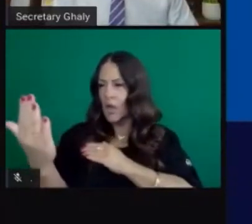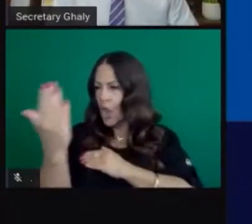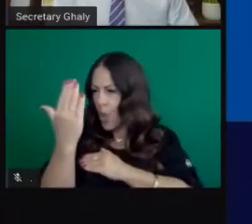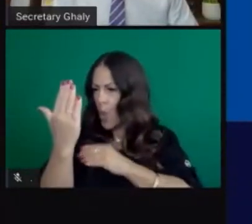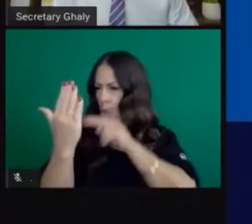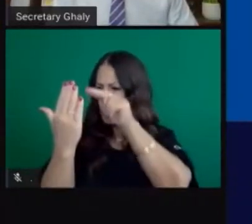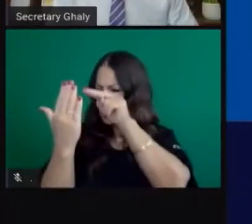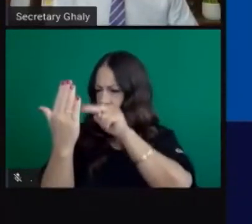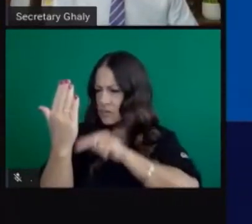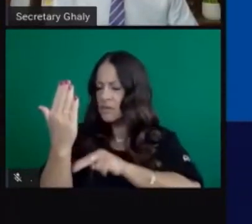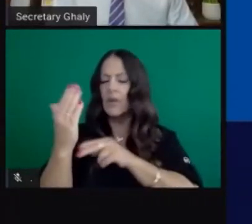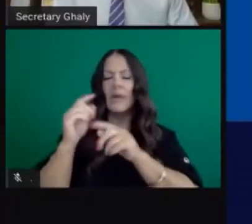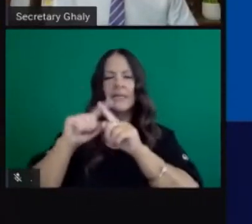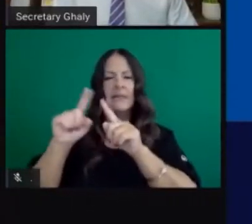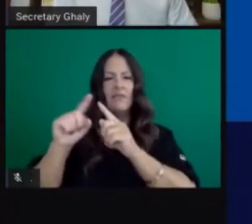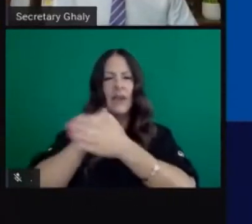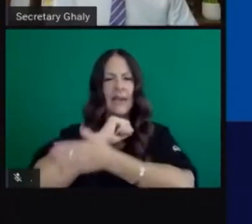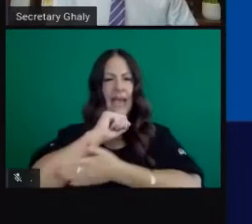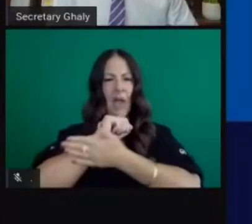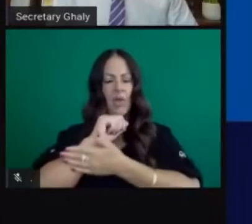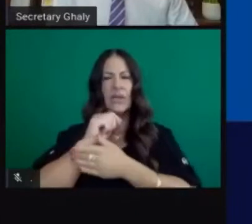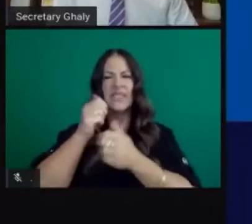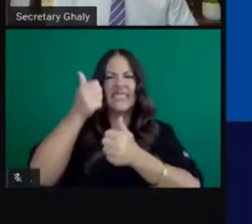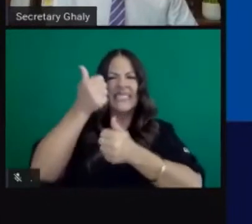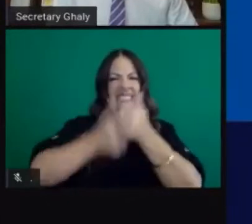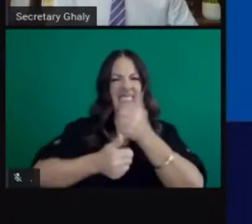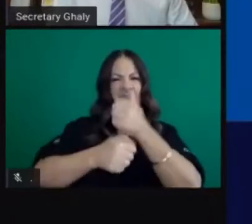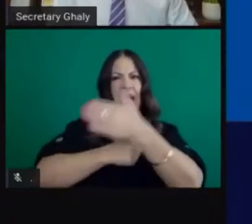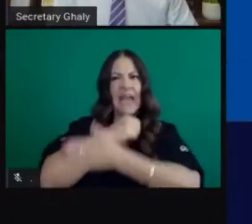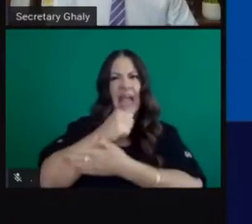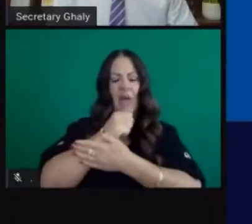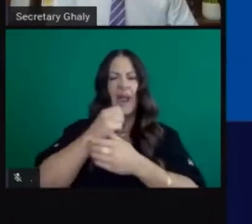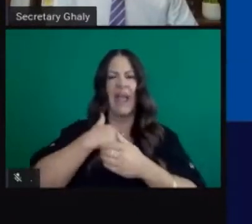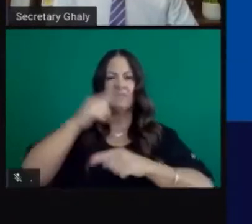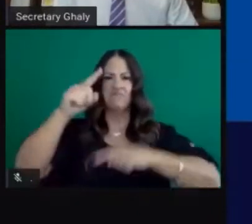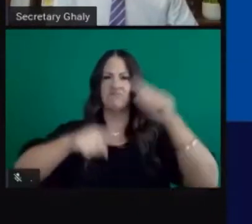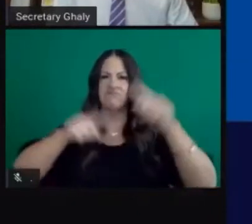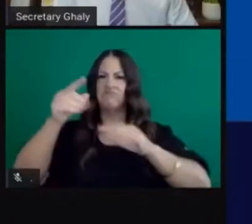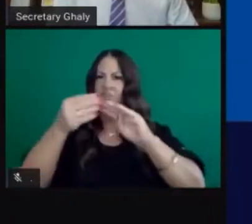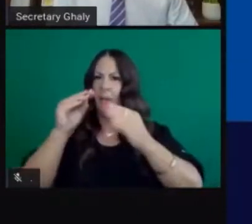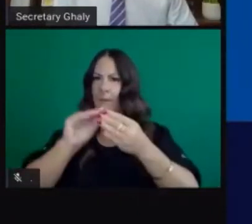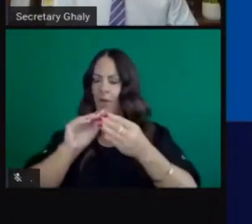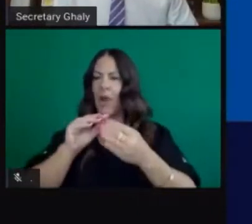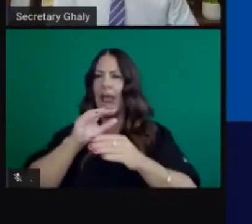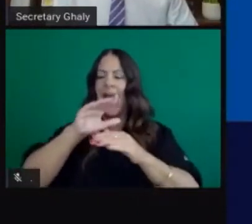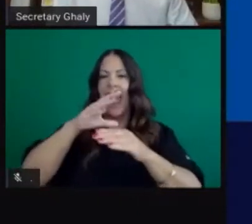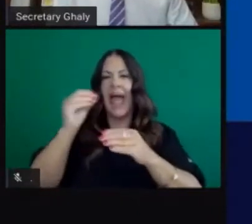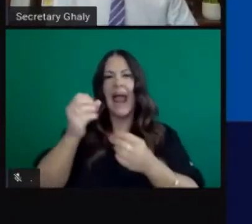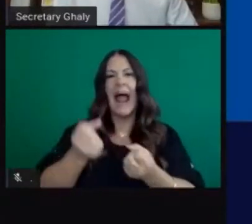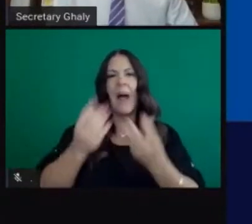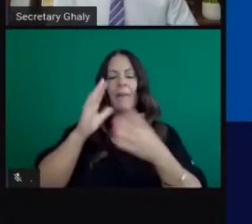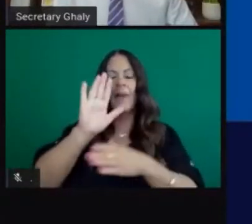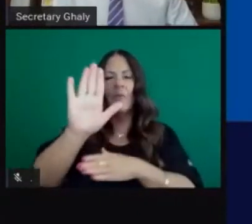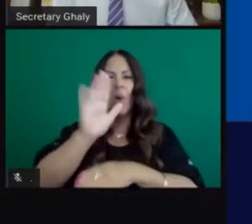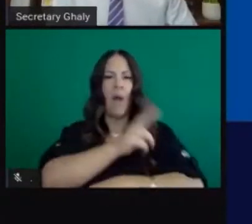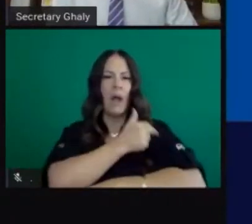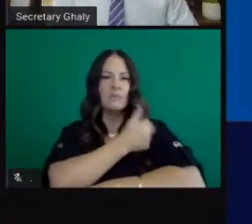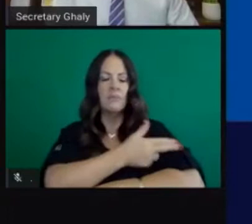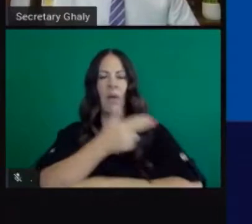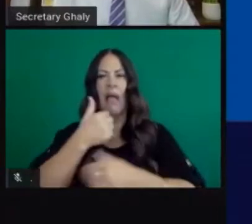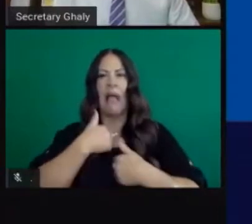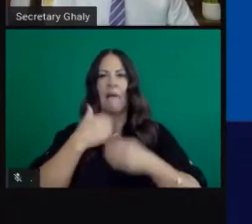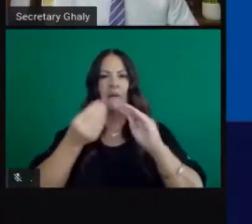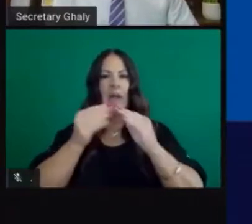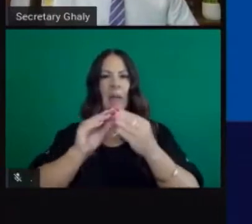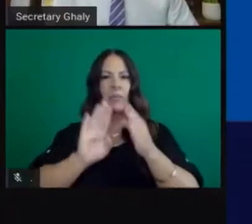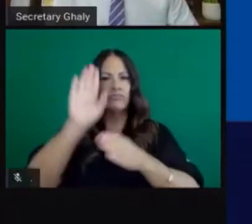keep a close eye on these numbers and how they might impact our hospital numbers overall. Today, we had